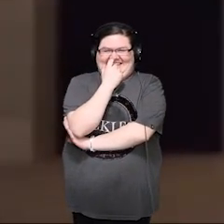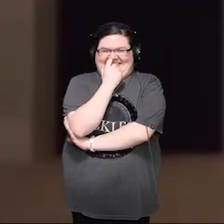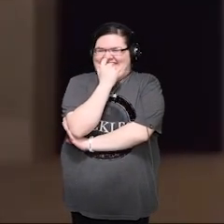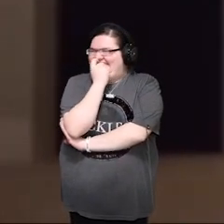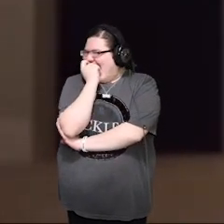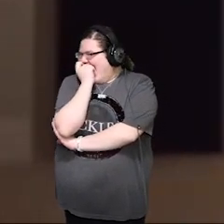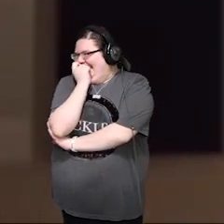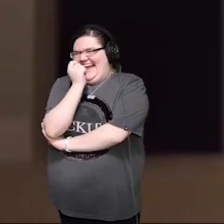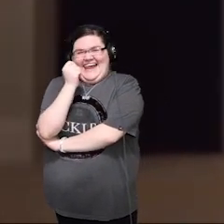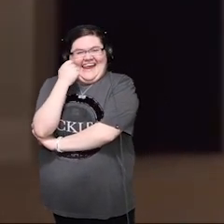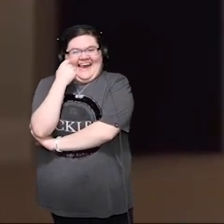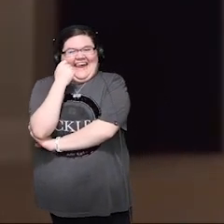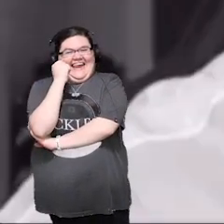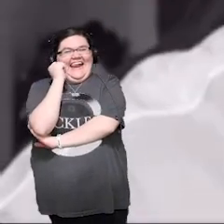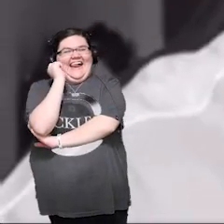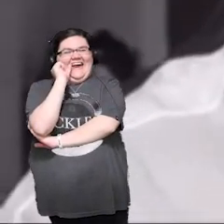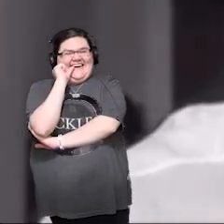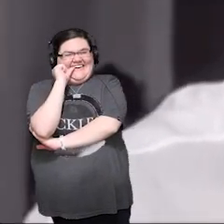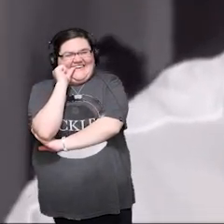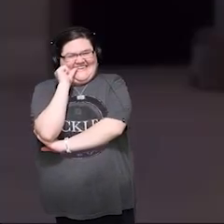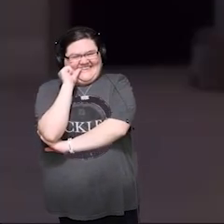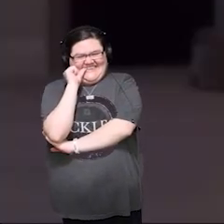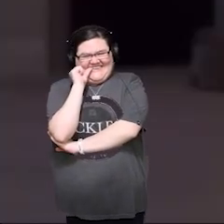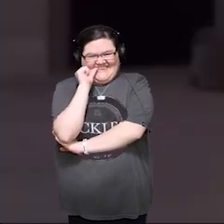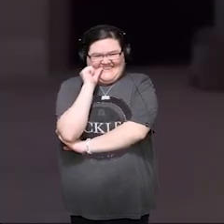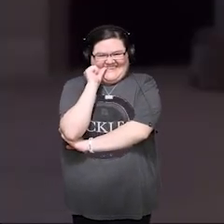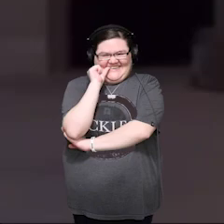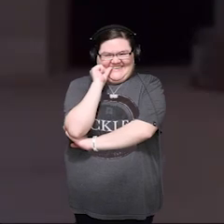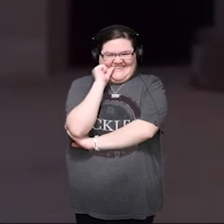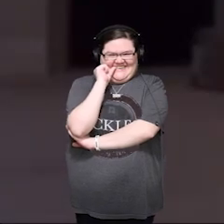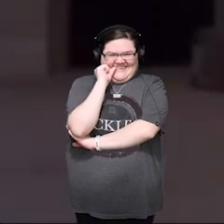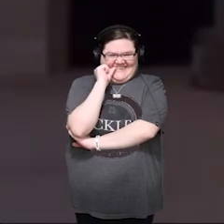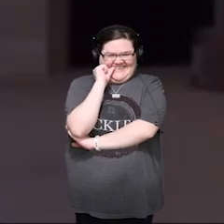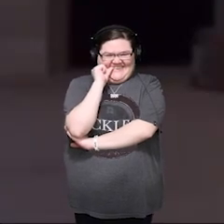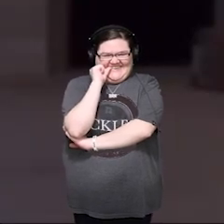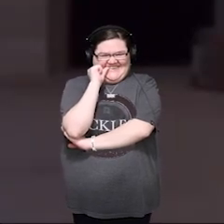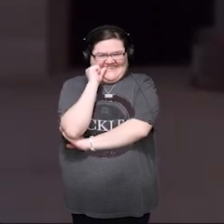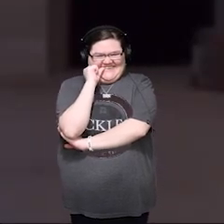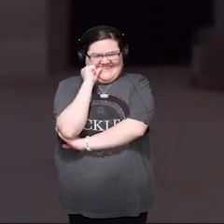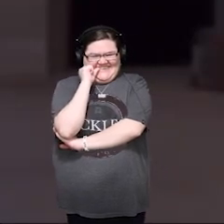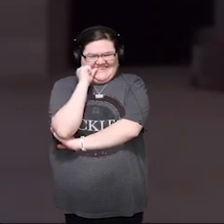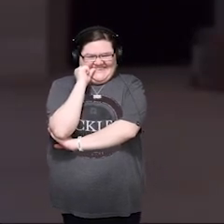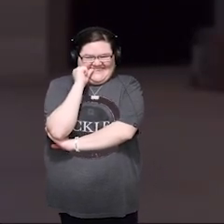boy. One question go. All right, first of all, mate, you need to get rid of the